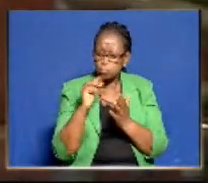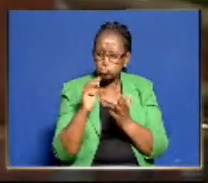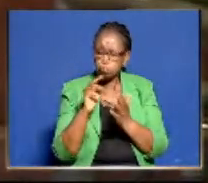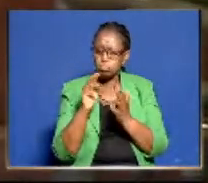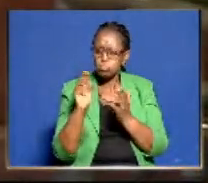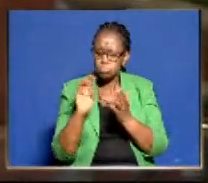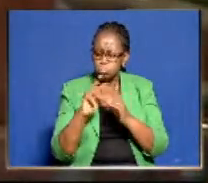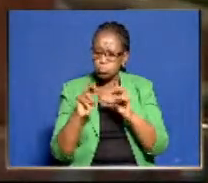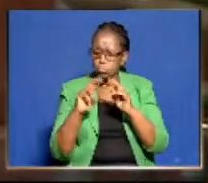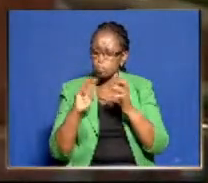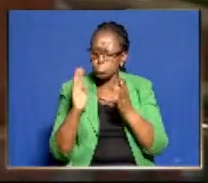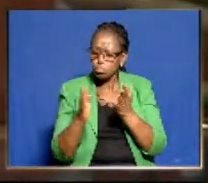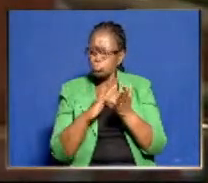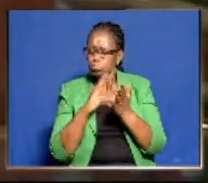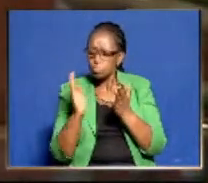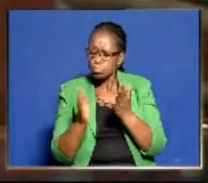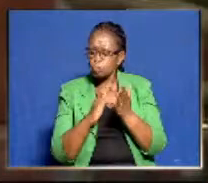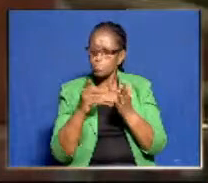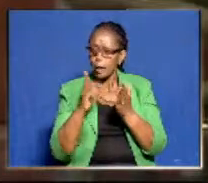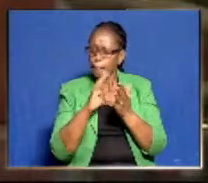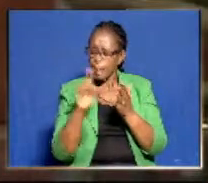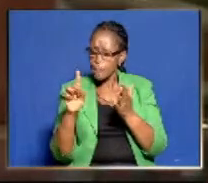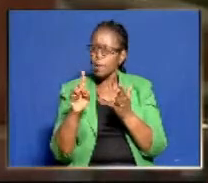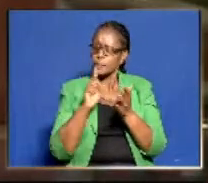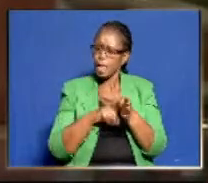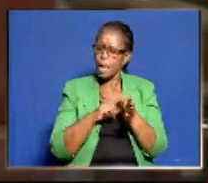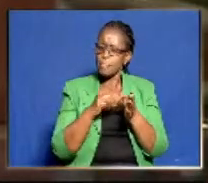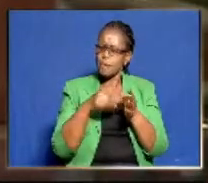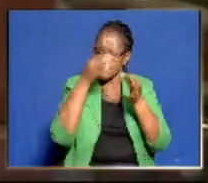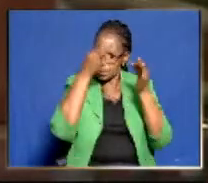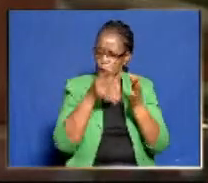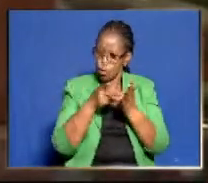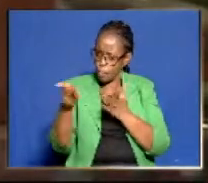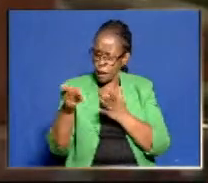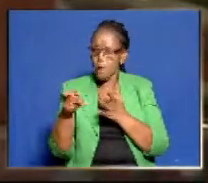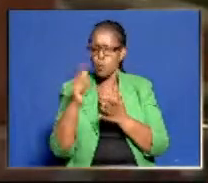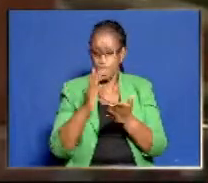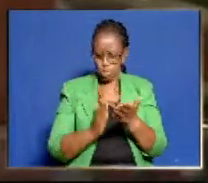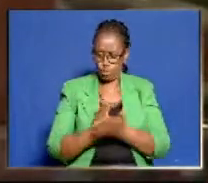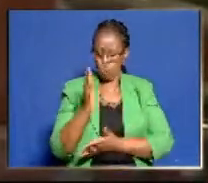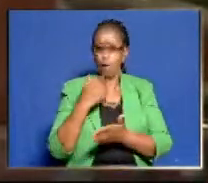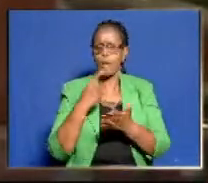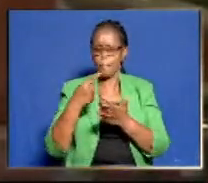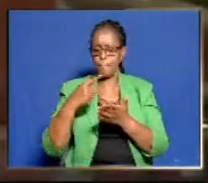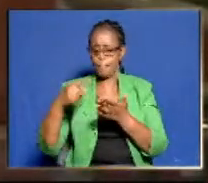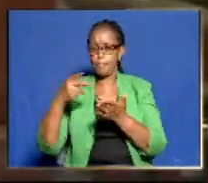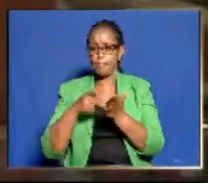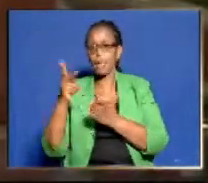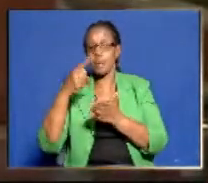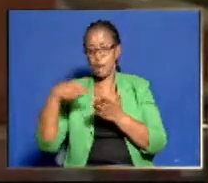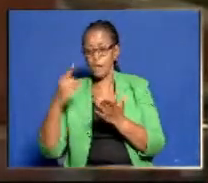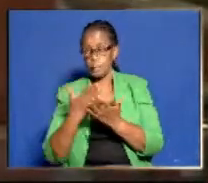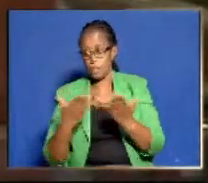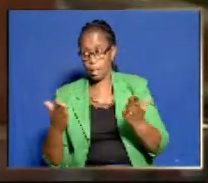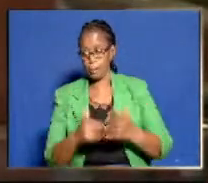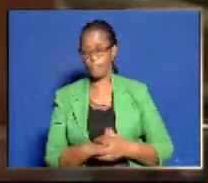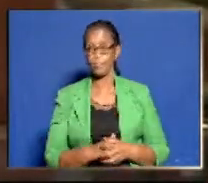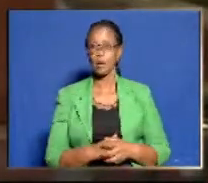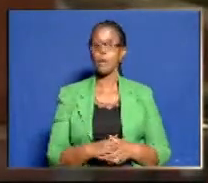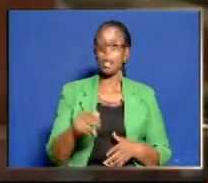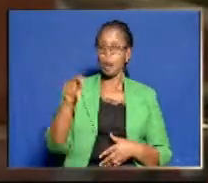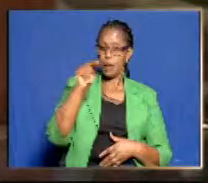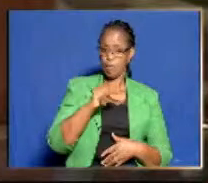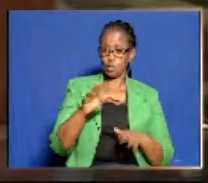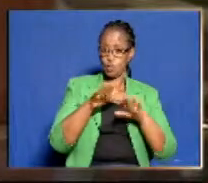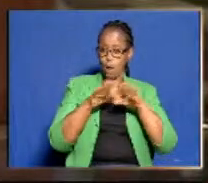that as they are being paid, we are sure. Honorable Speaker, as we go to the National Land Commission, National Land Commission